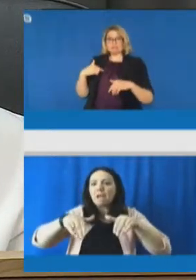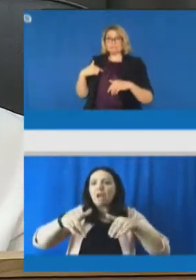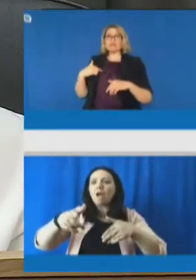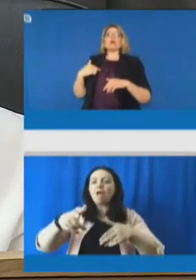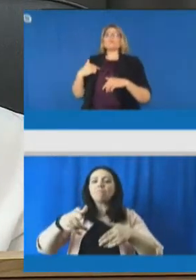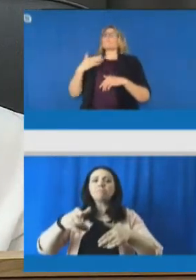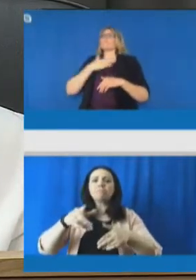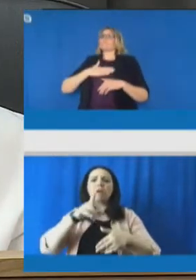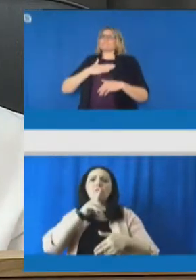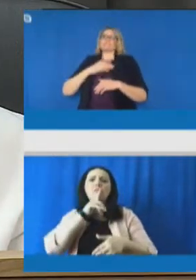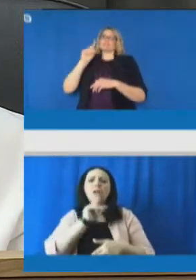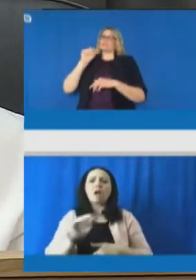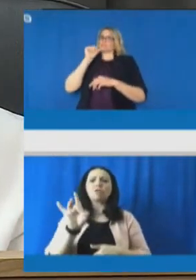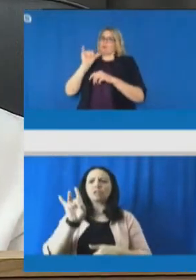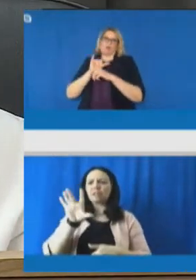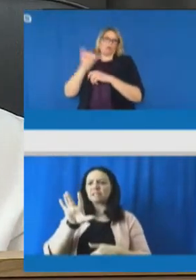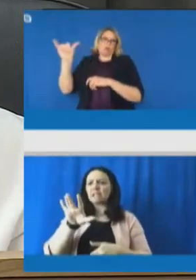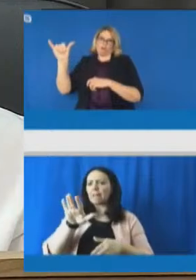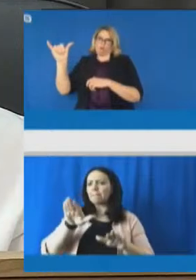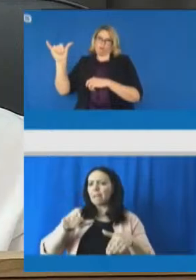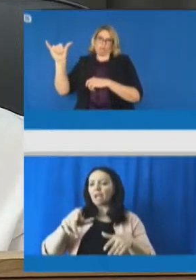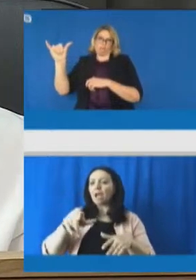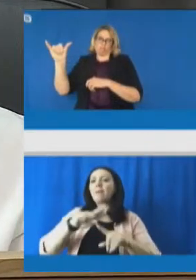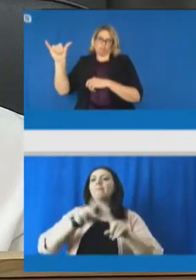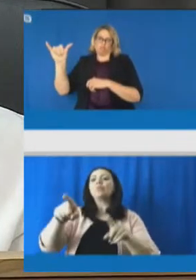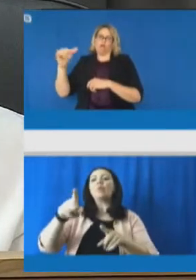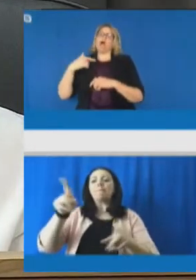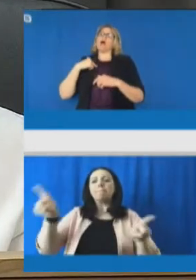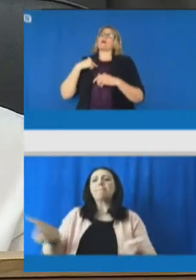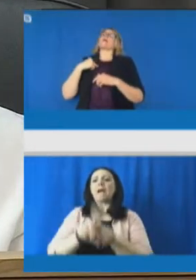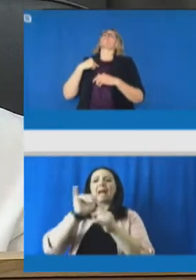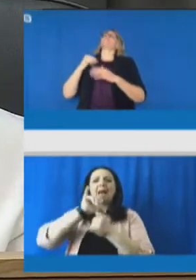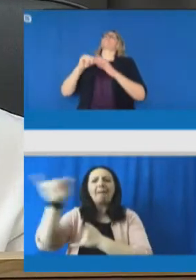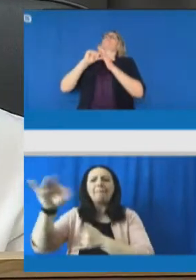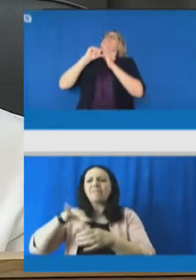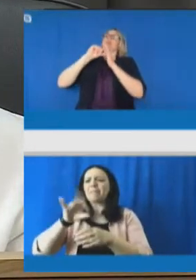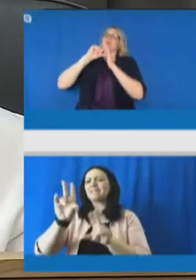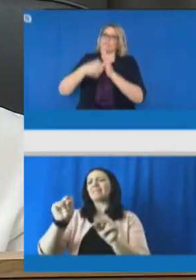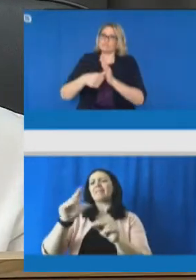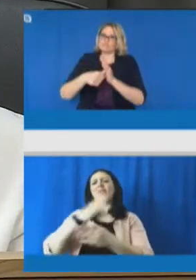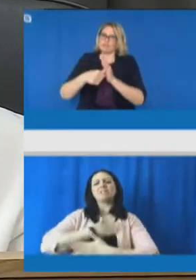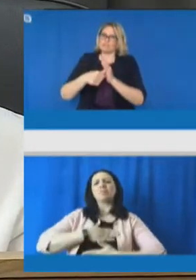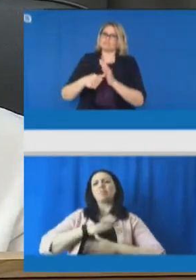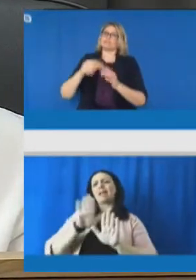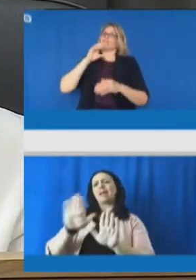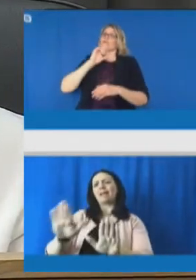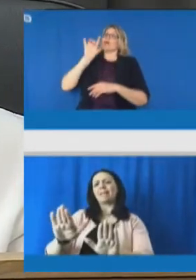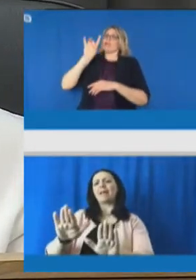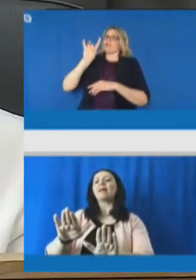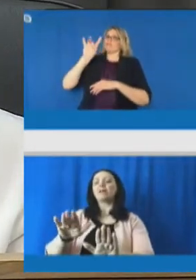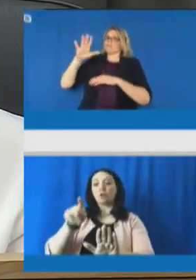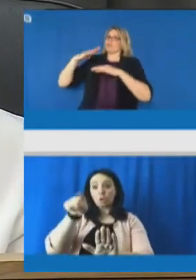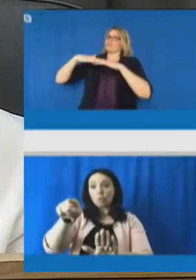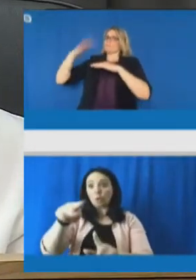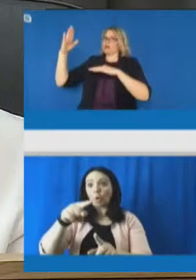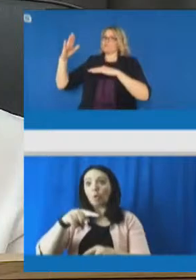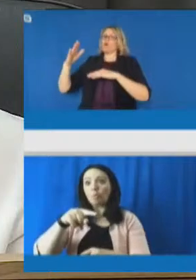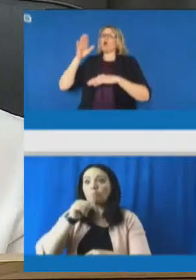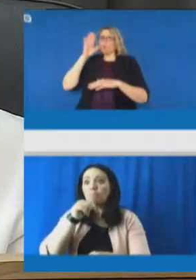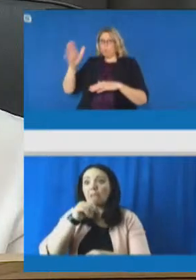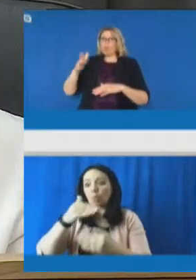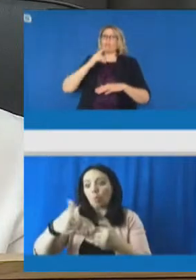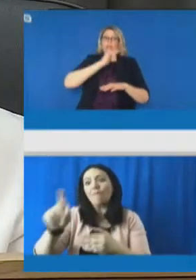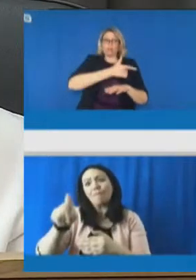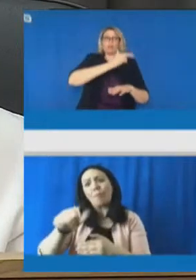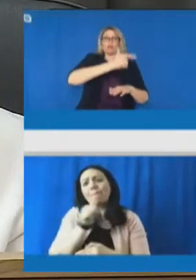workers, and health system staff. If you fall into one of these groups, you will be contacted directly about